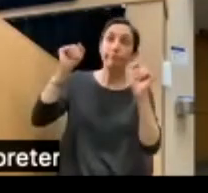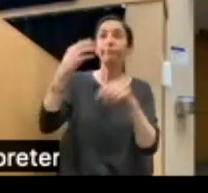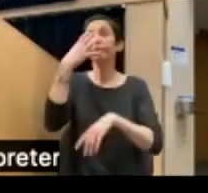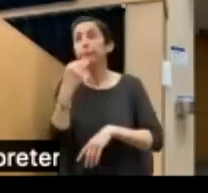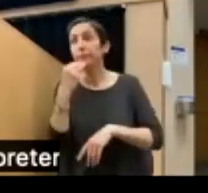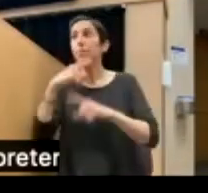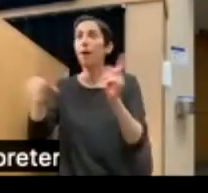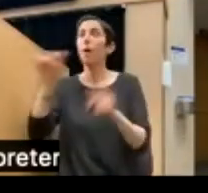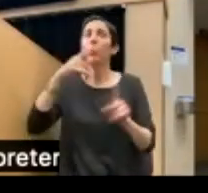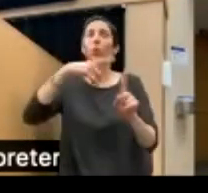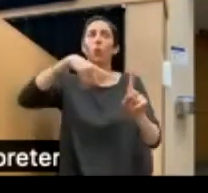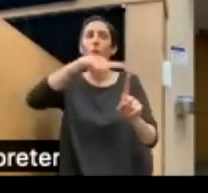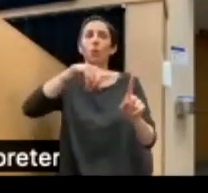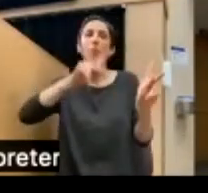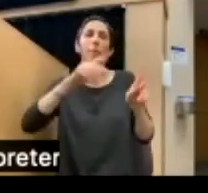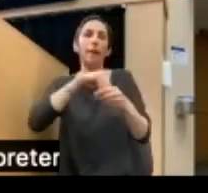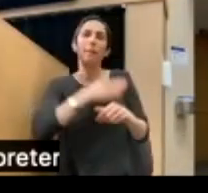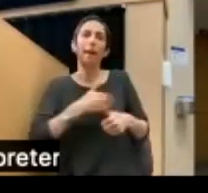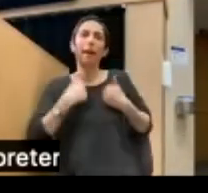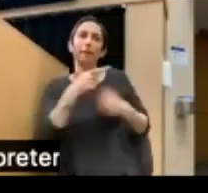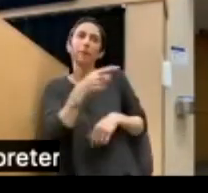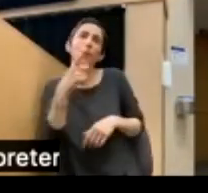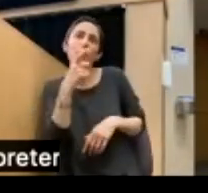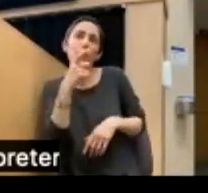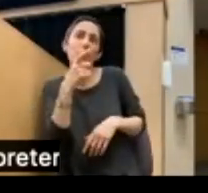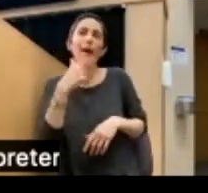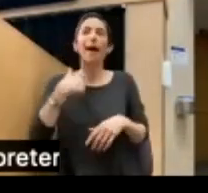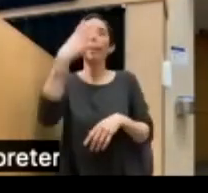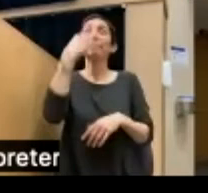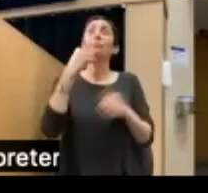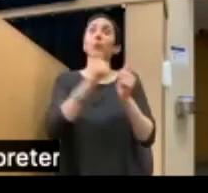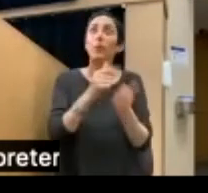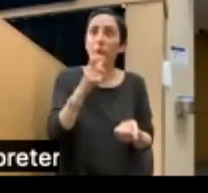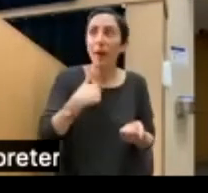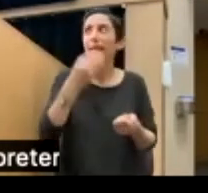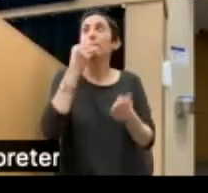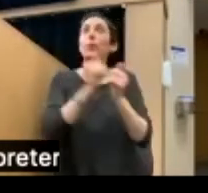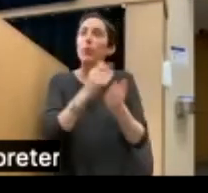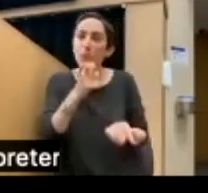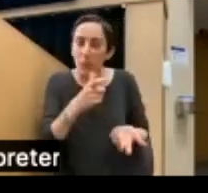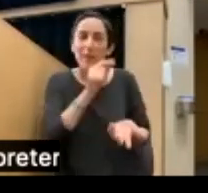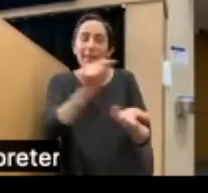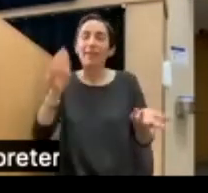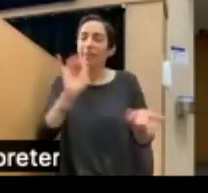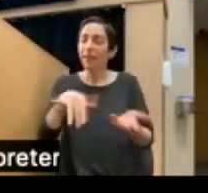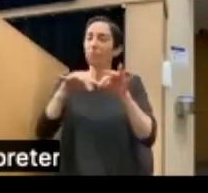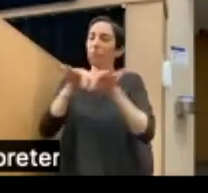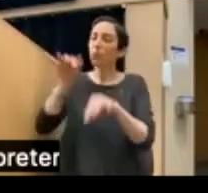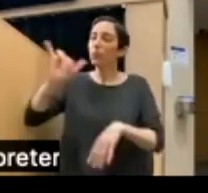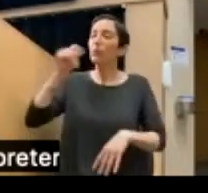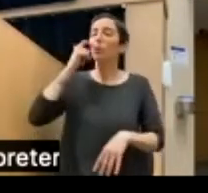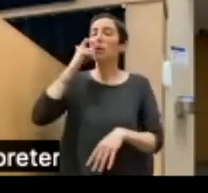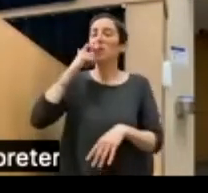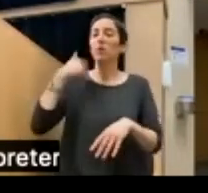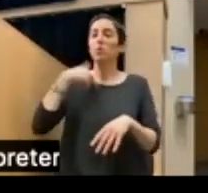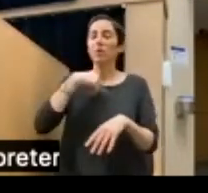with? It's all of these questions, sort of looking up and looking around and recognizing that we